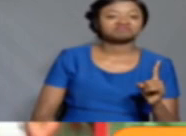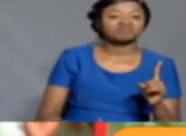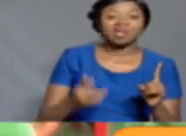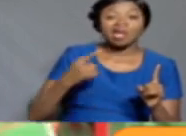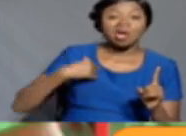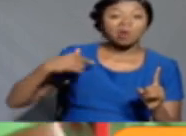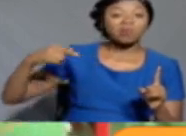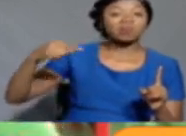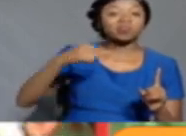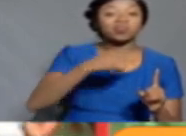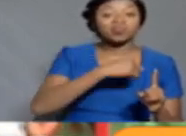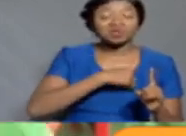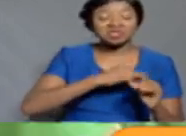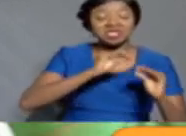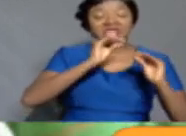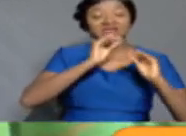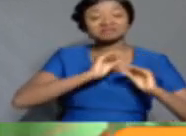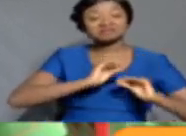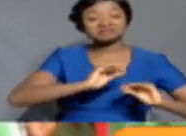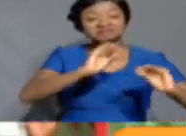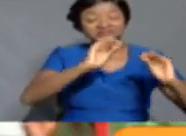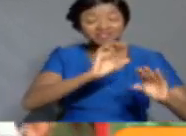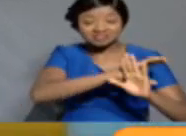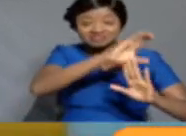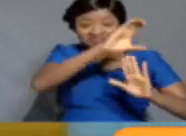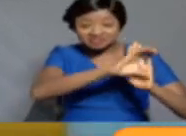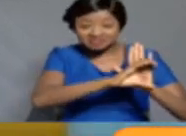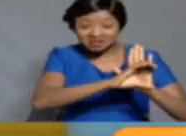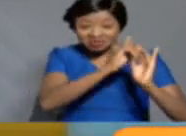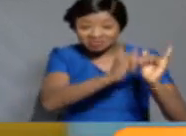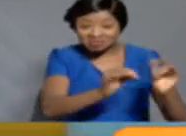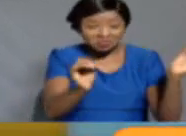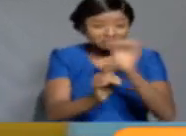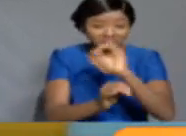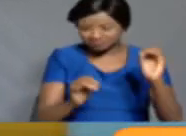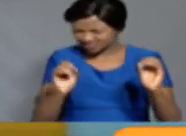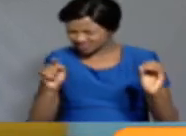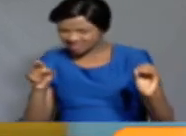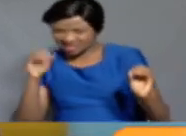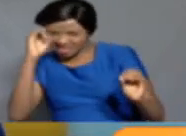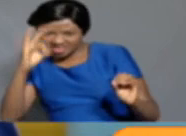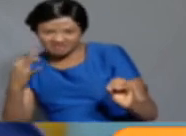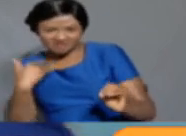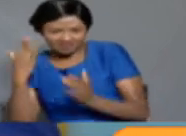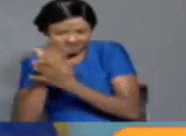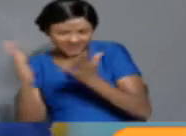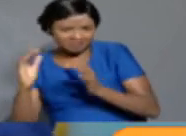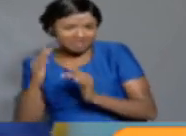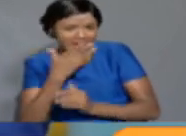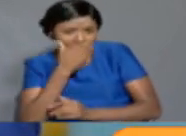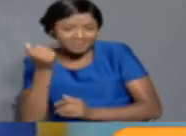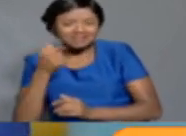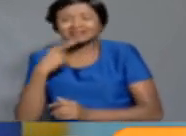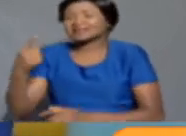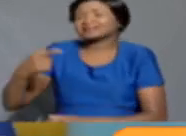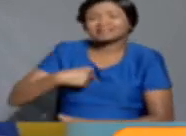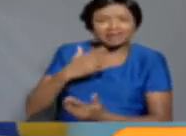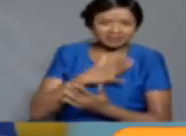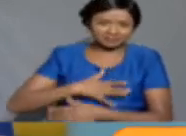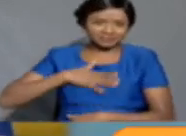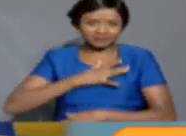teach CBC anymore in our classes. If you have something better, why don't you tell us what it